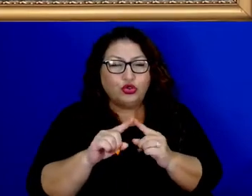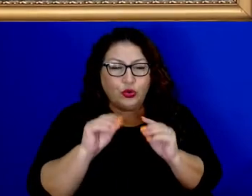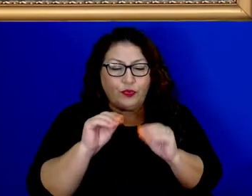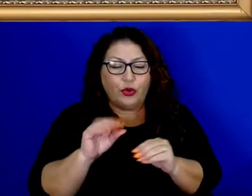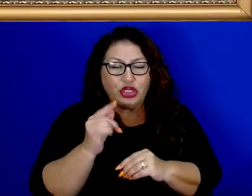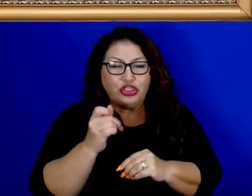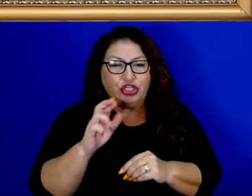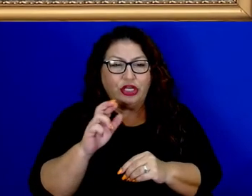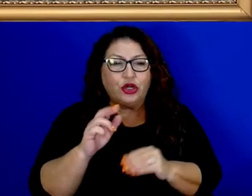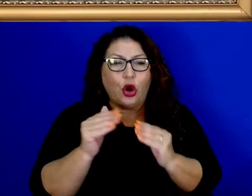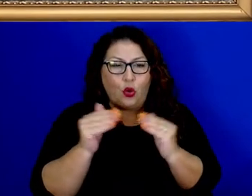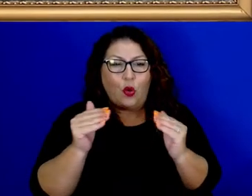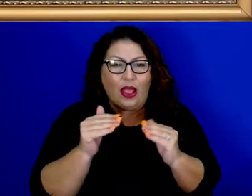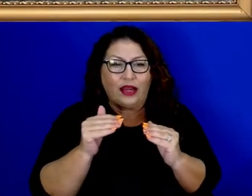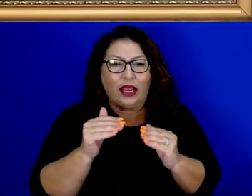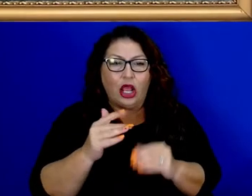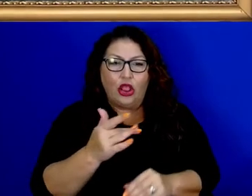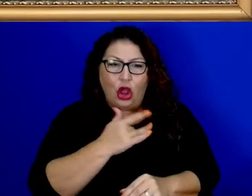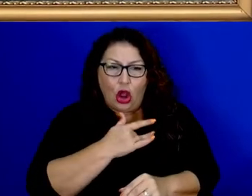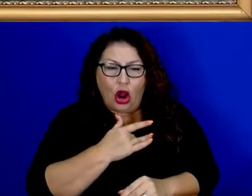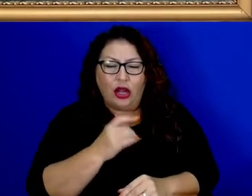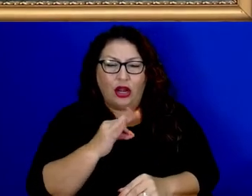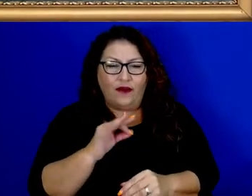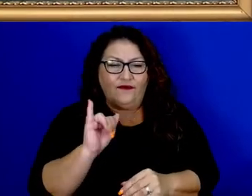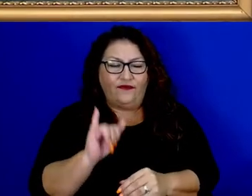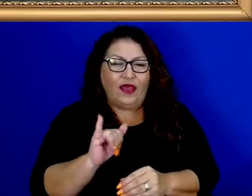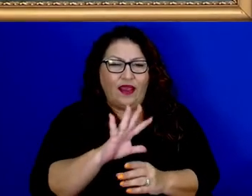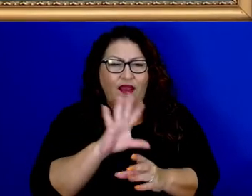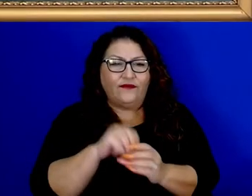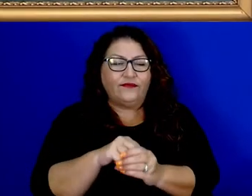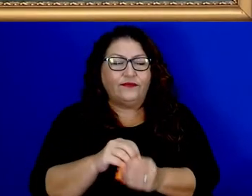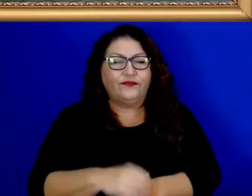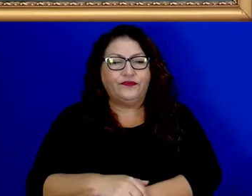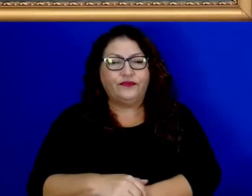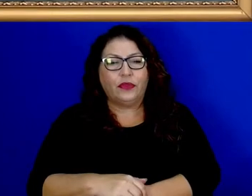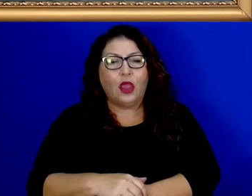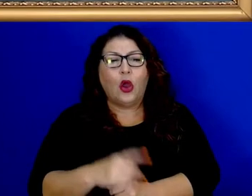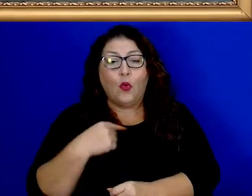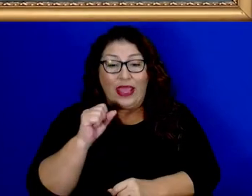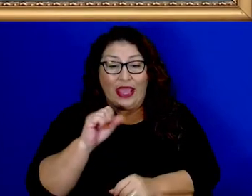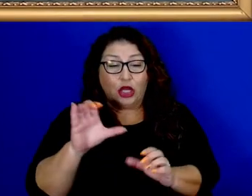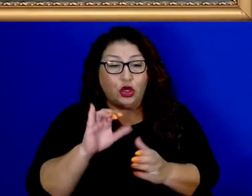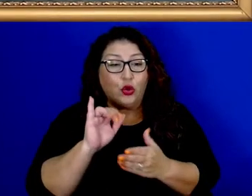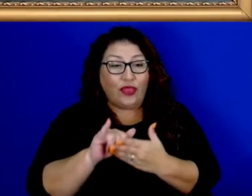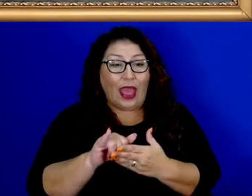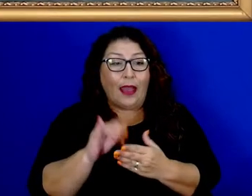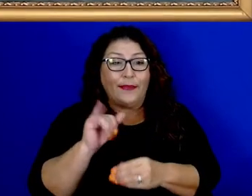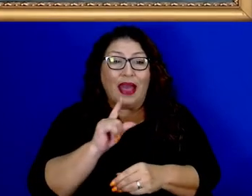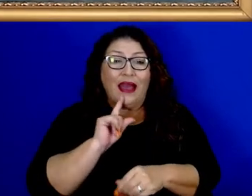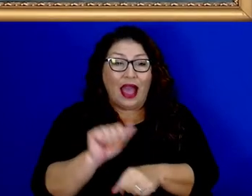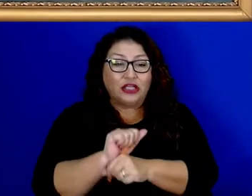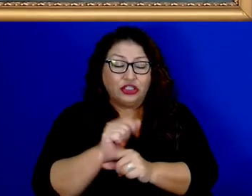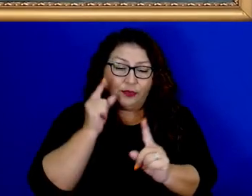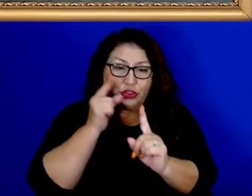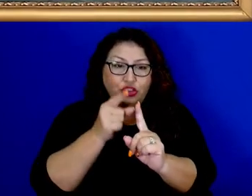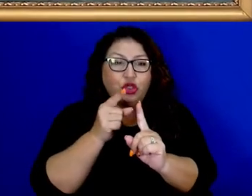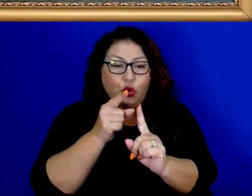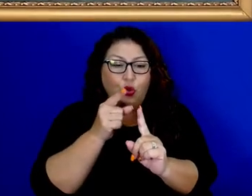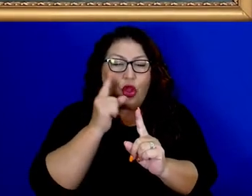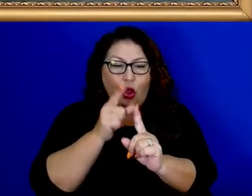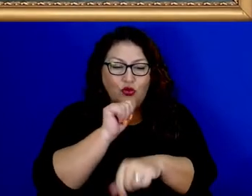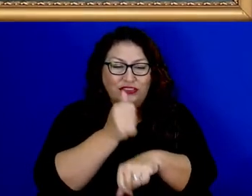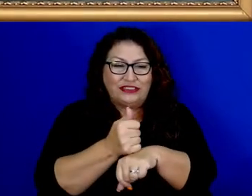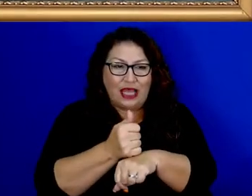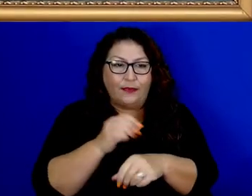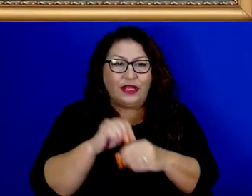the post-pandemic recovery. We can do so by actively pursuing the goals set in the Europe Action Plan for the